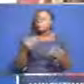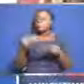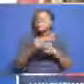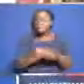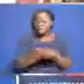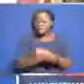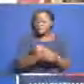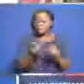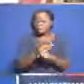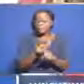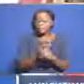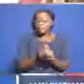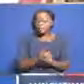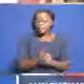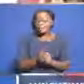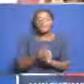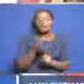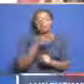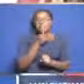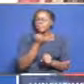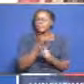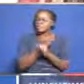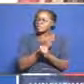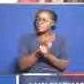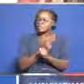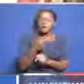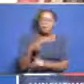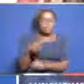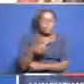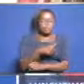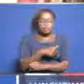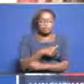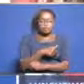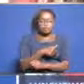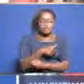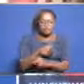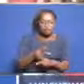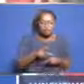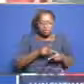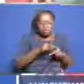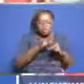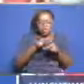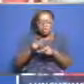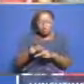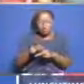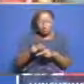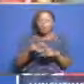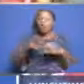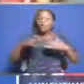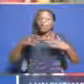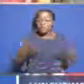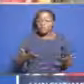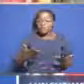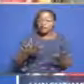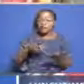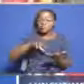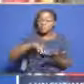Ni vizuri tujikinge na tujiamarishe katika hali ya wale ambao wanataka kuharibu mradi